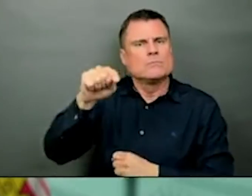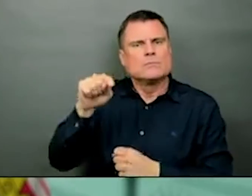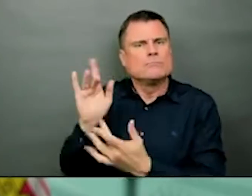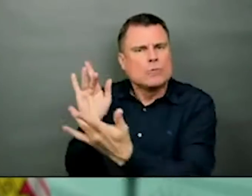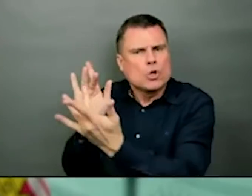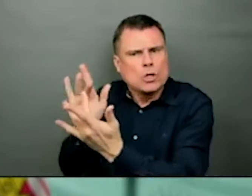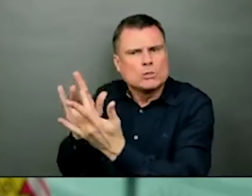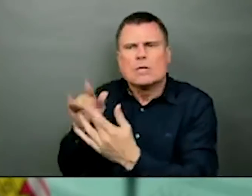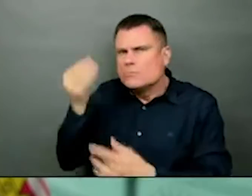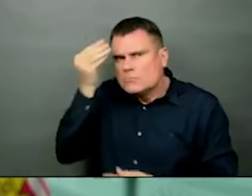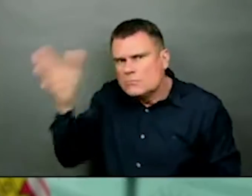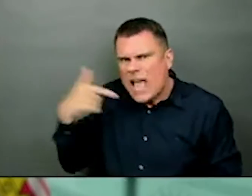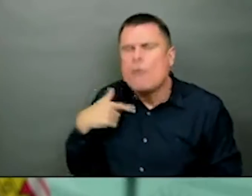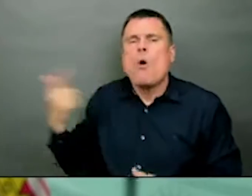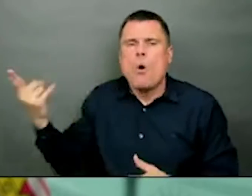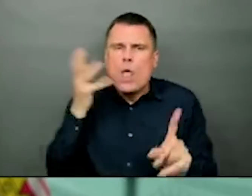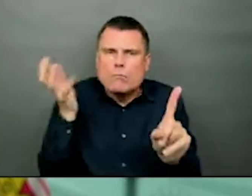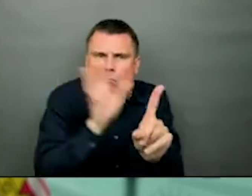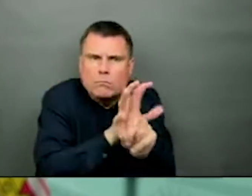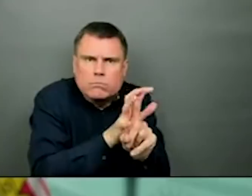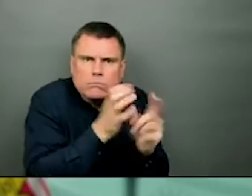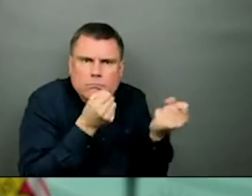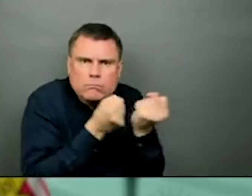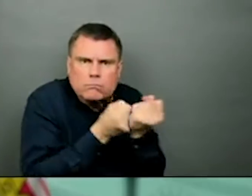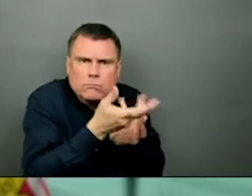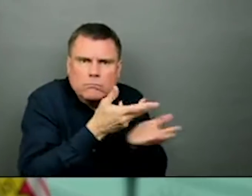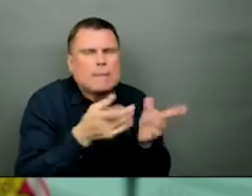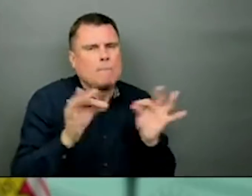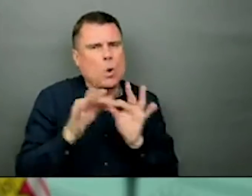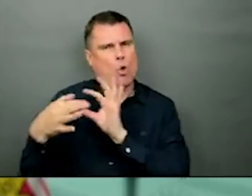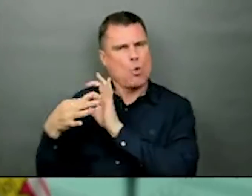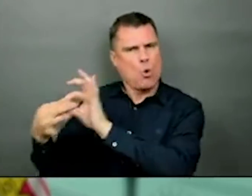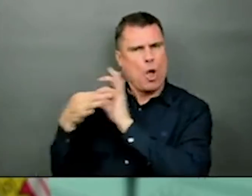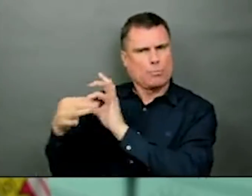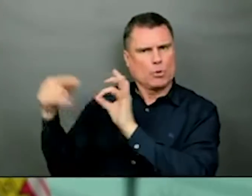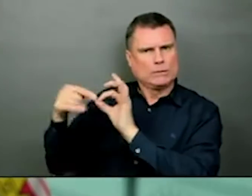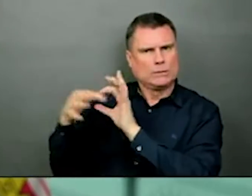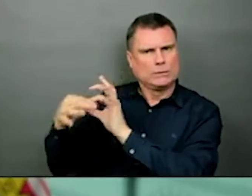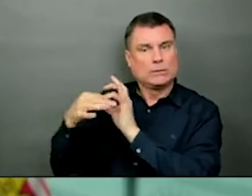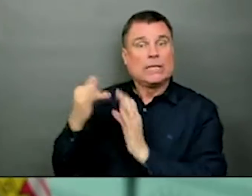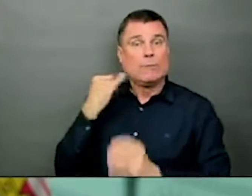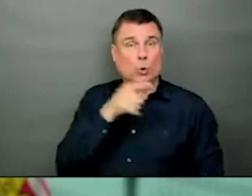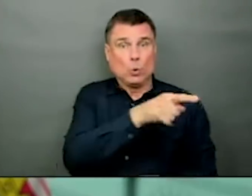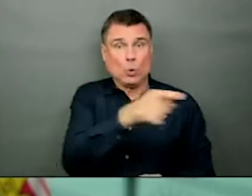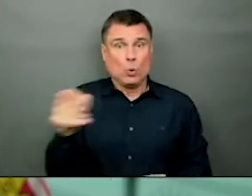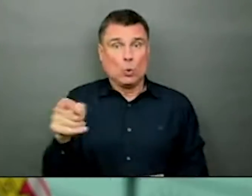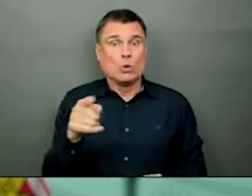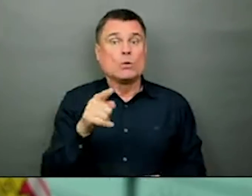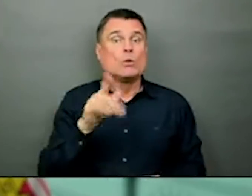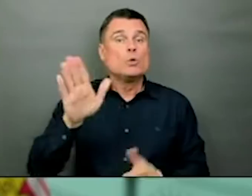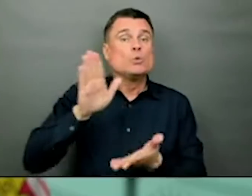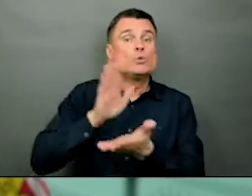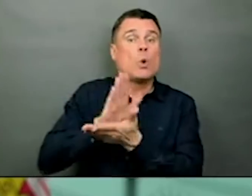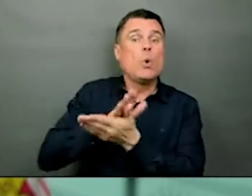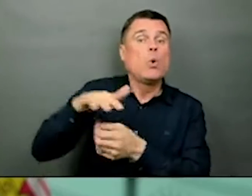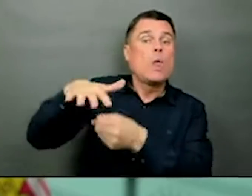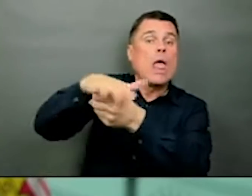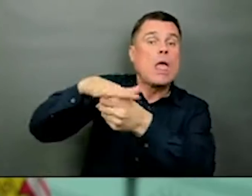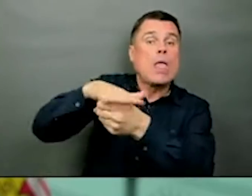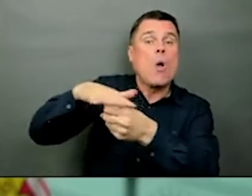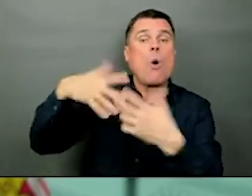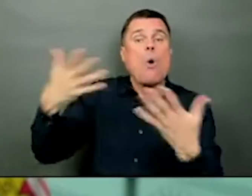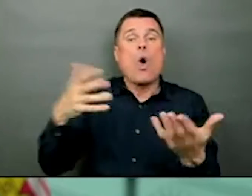to spread through clusters and known chains of transmission. So when a notification of an exposure in your school or